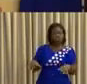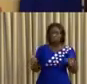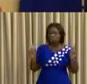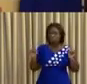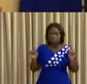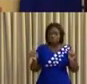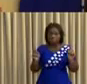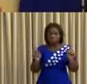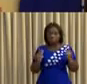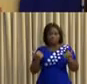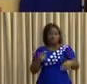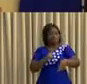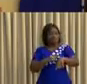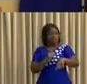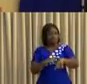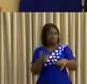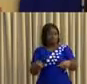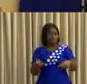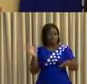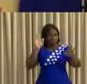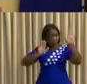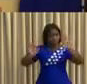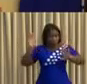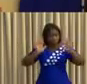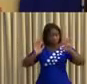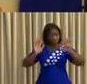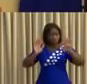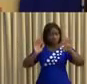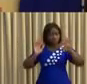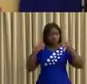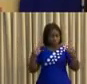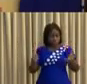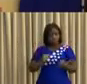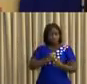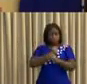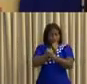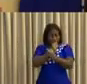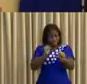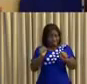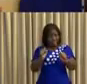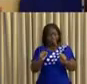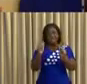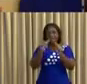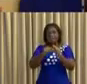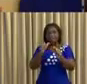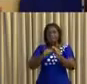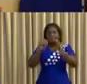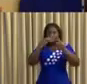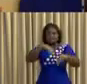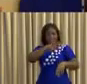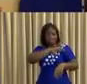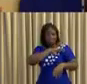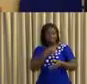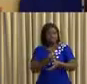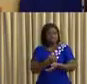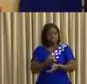so during times of crisis. To guarantee the safety of all eligible Ghanaians at